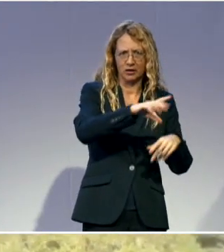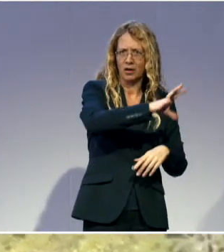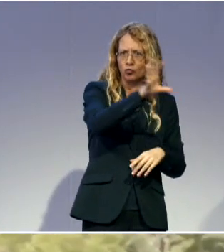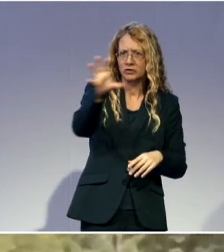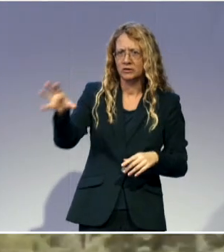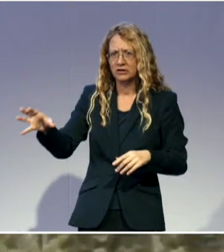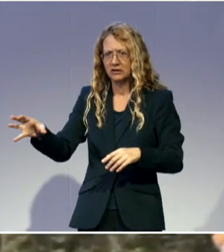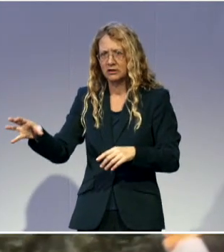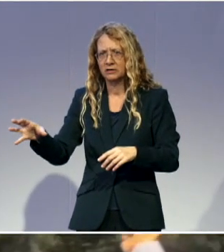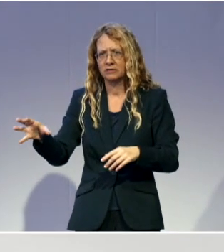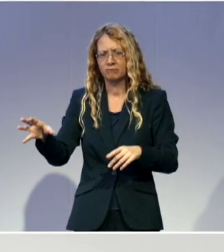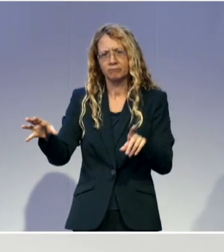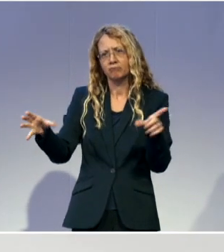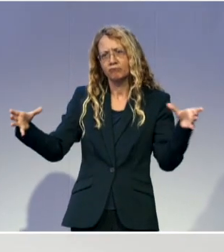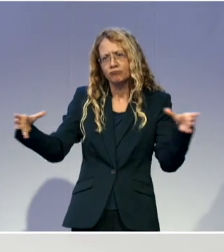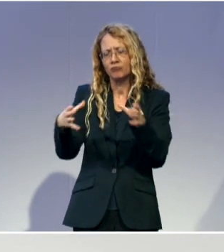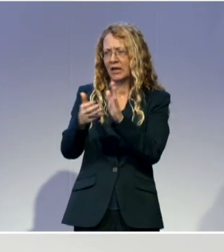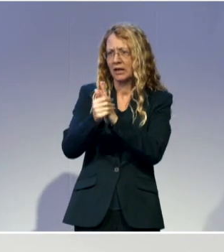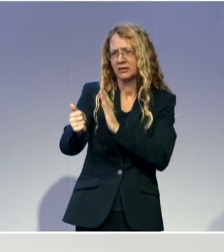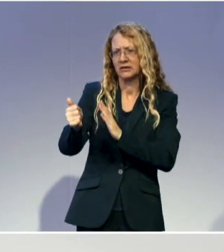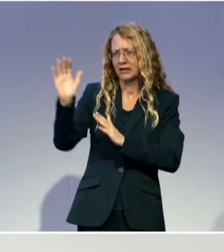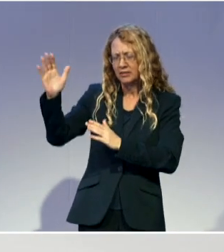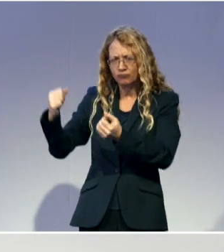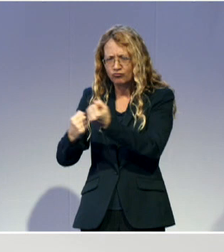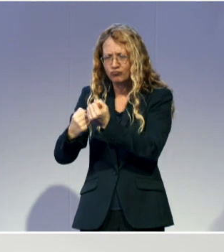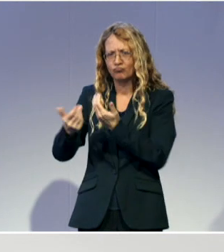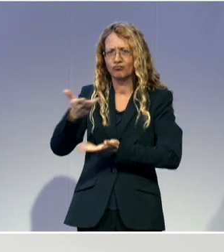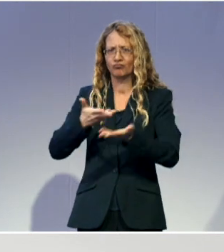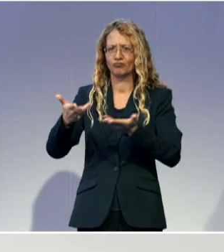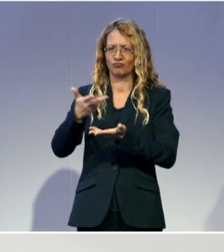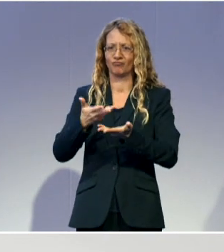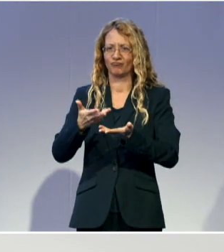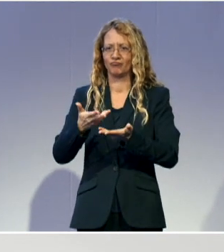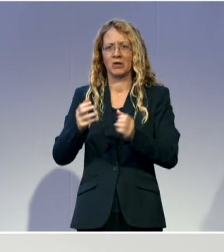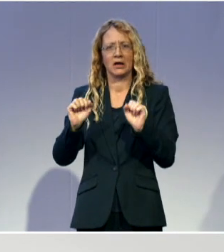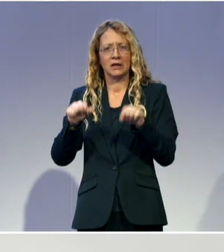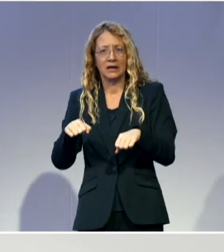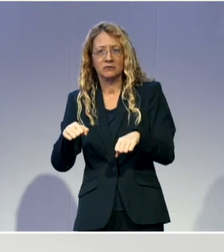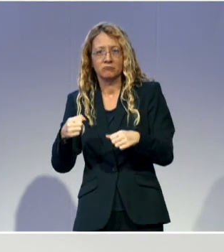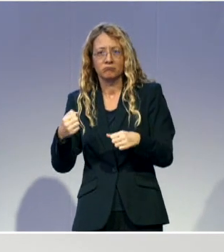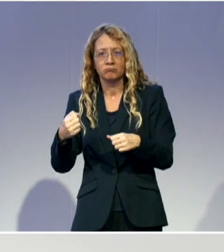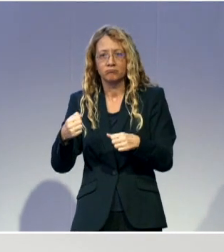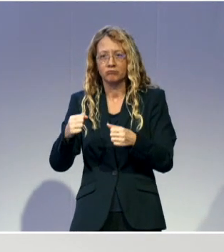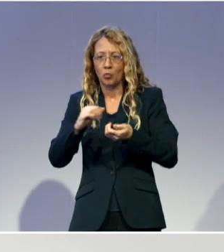to strengthen legislation and increase political participation.